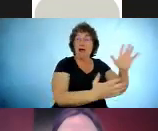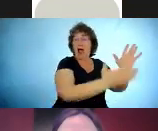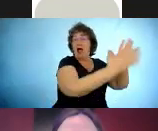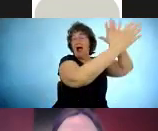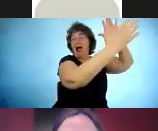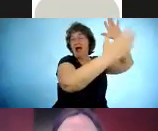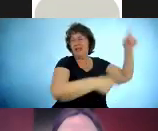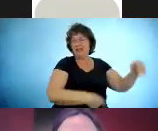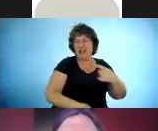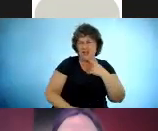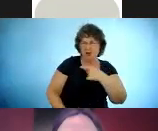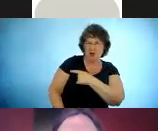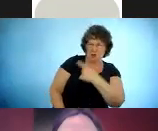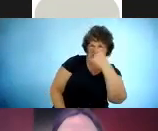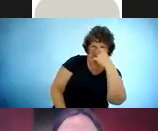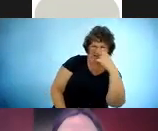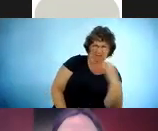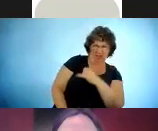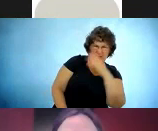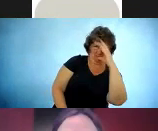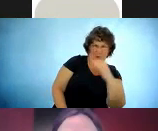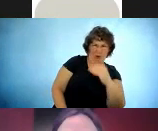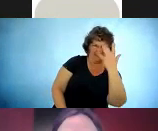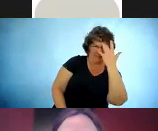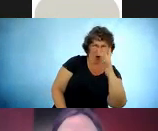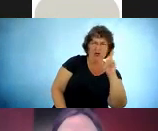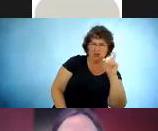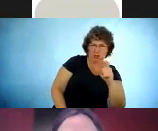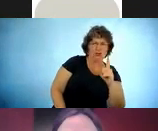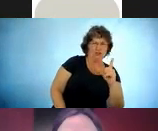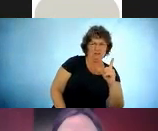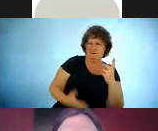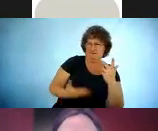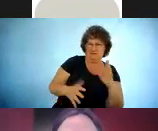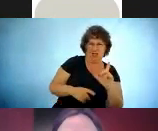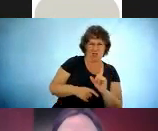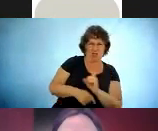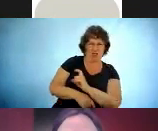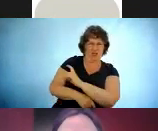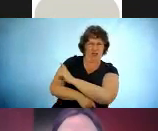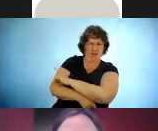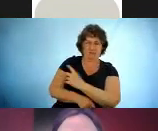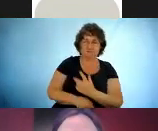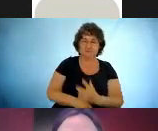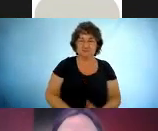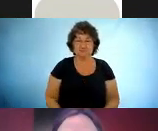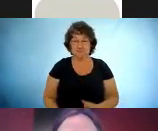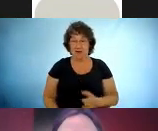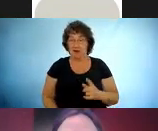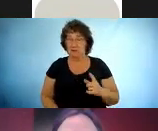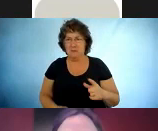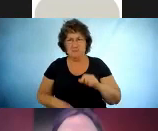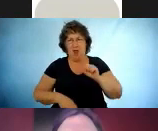think that boy's smart enough to just walk away? But they all looked surprised, as in hiking boots clumping,